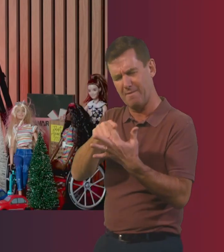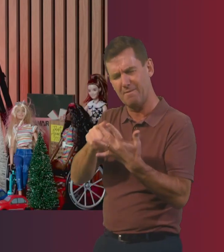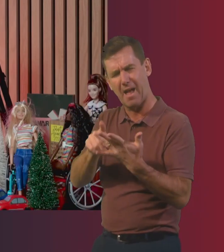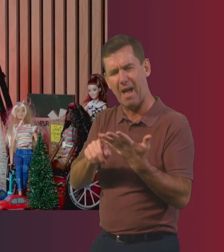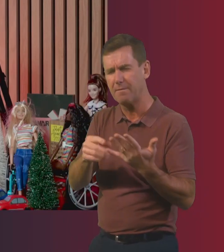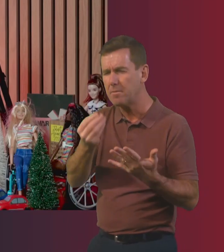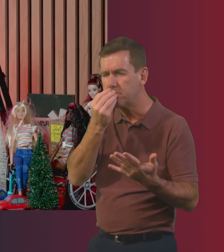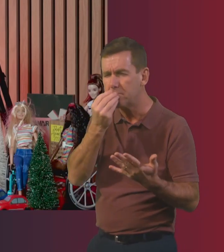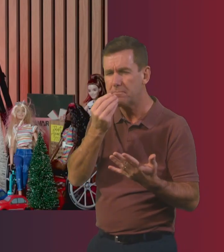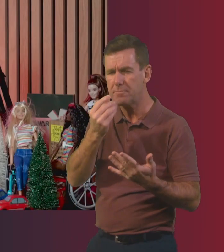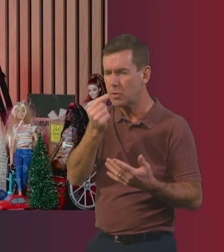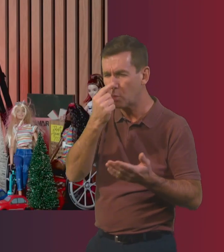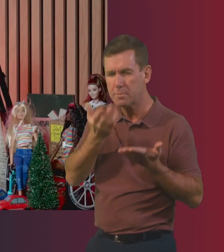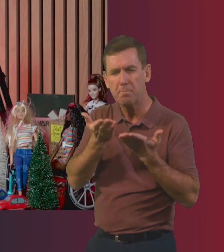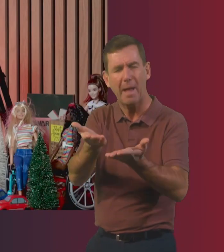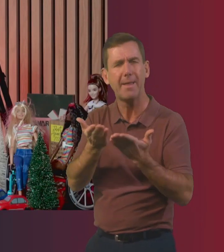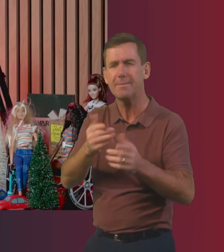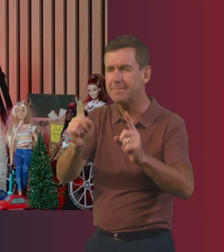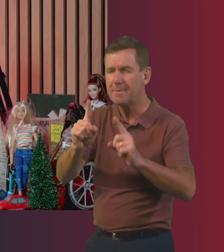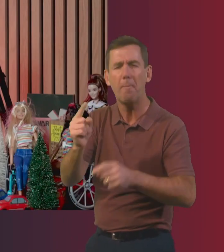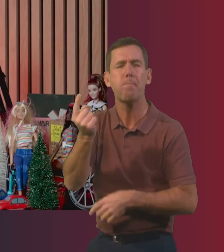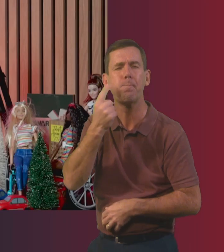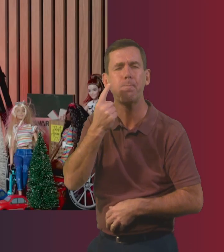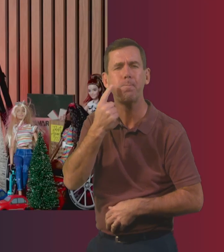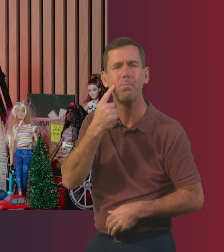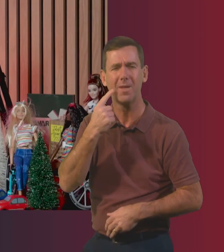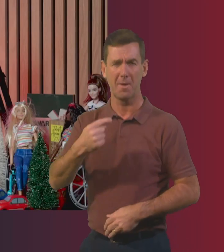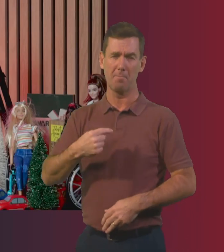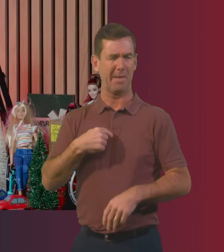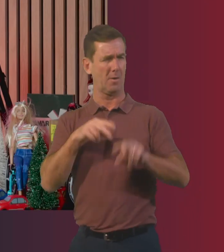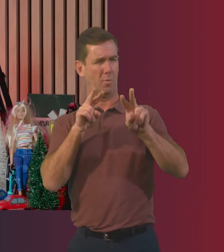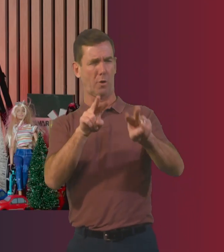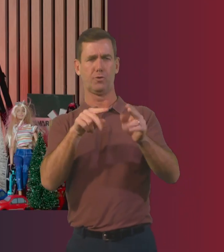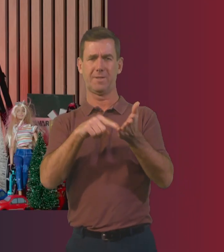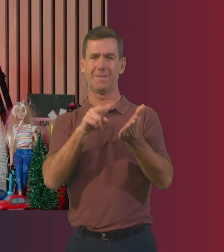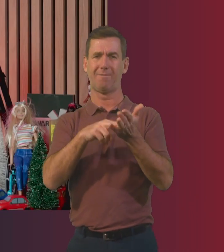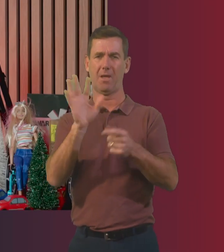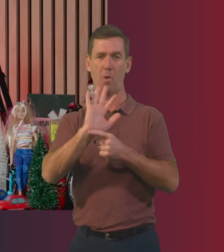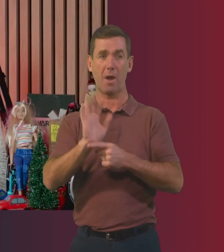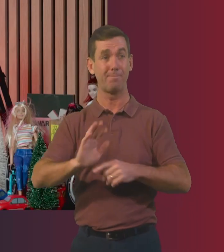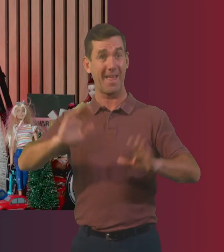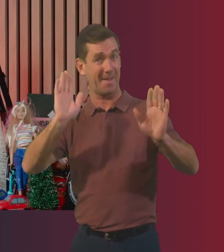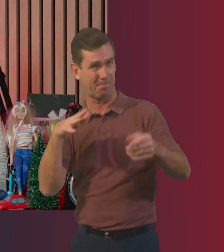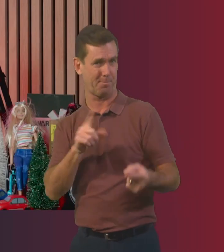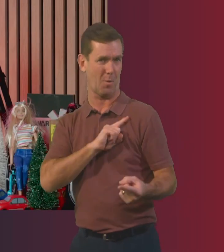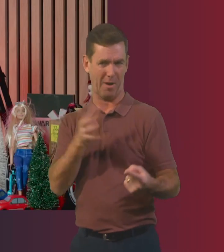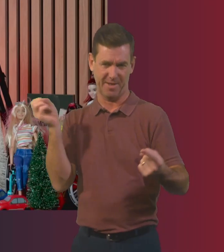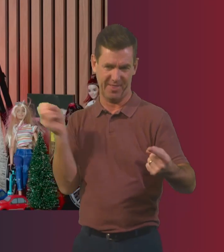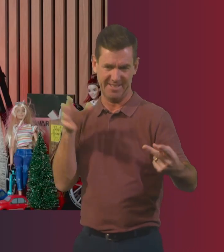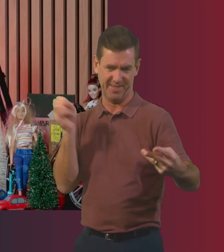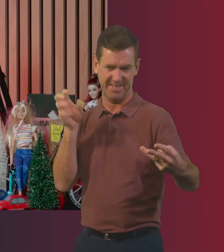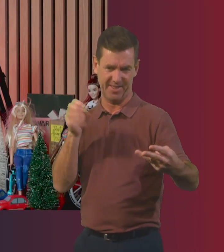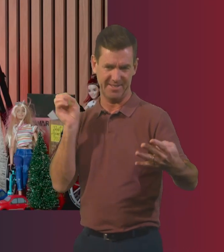all have ready available. Because there's nothing worse when I start watching a TV cooking show and they go, blah, blah, and then they come up with like